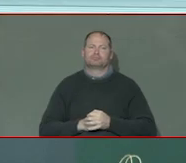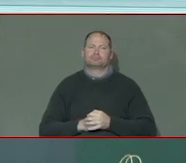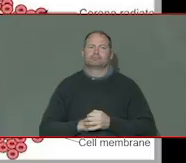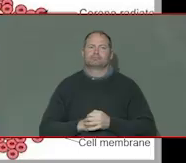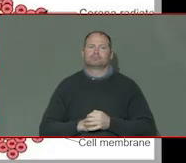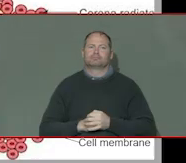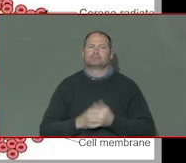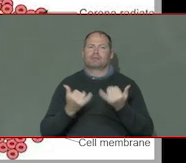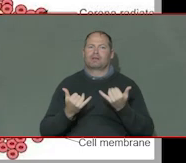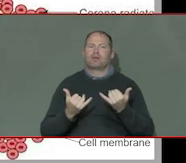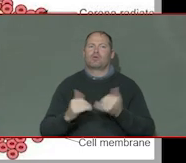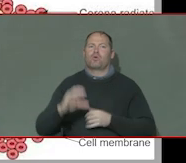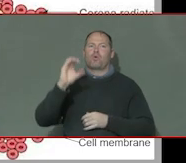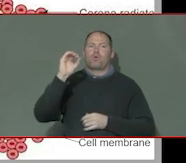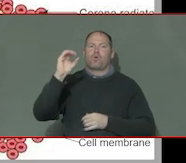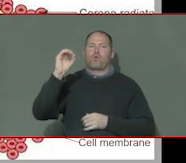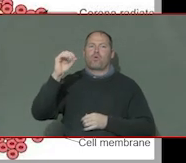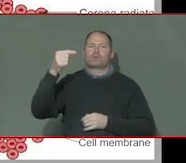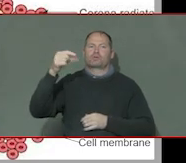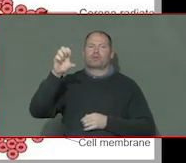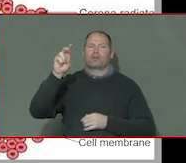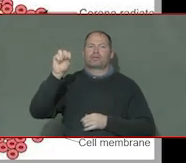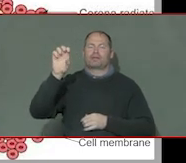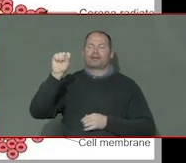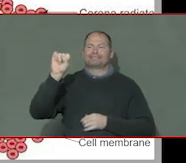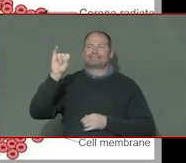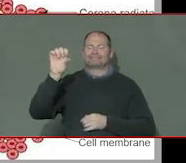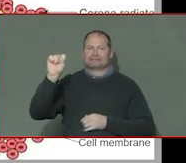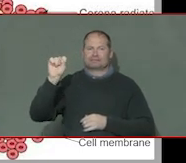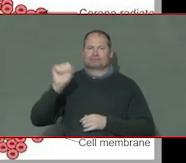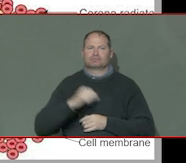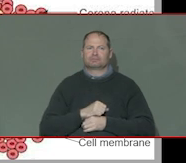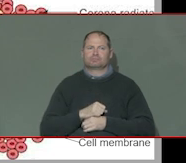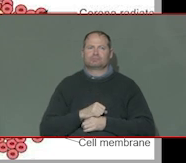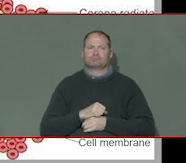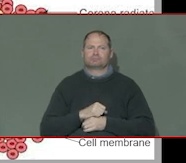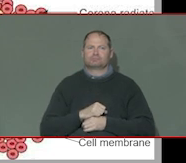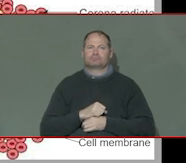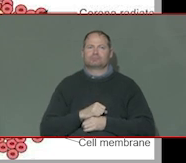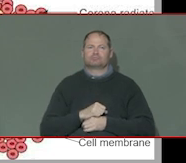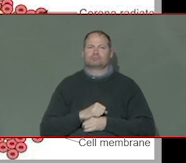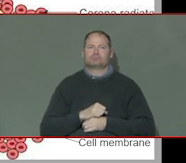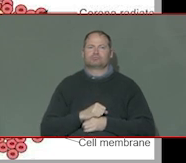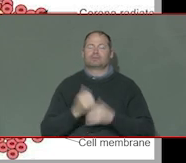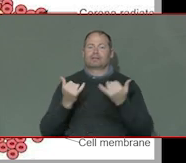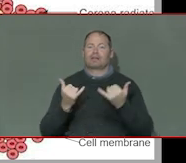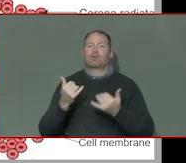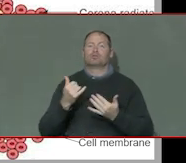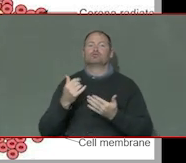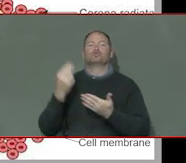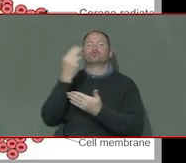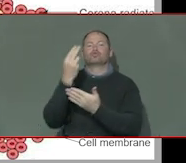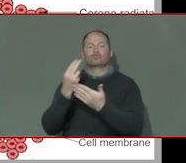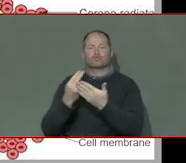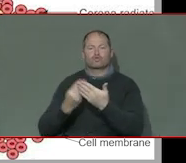Oogenesis, same thing in your exam guideline, it is stated just as it is, and again you must be able to draw it.